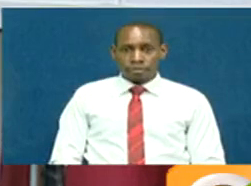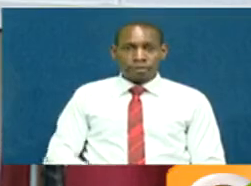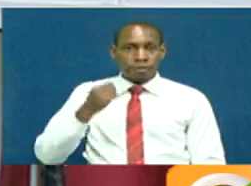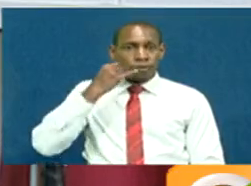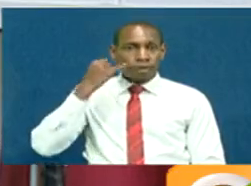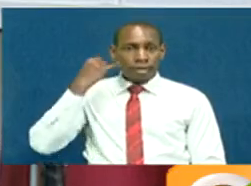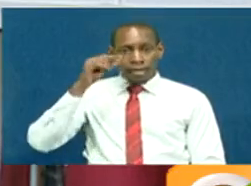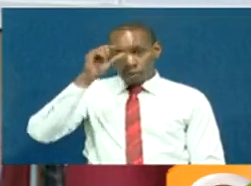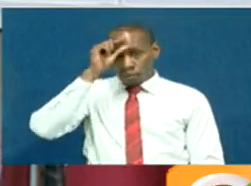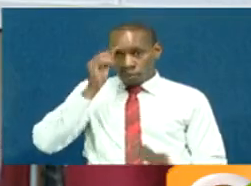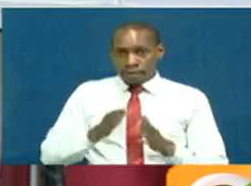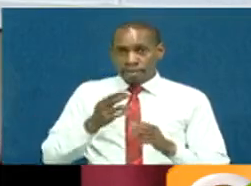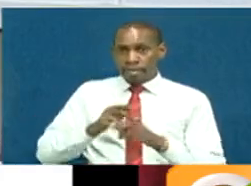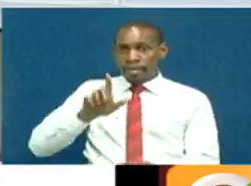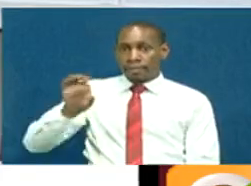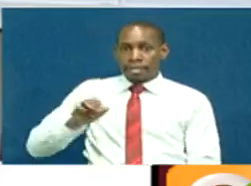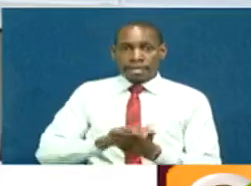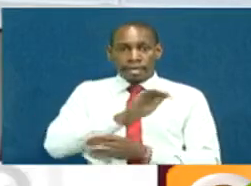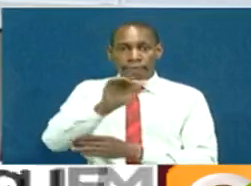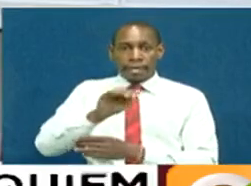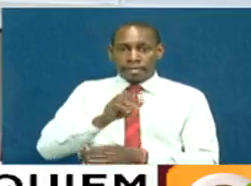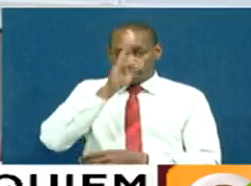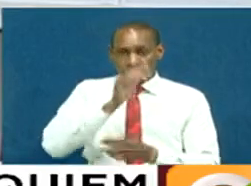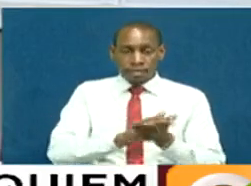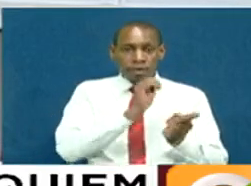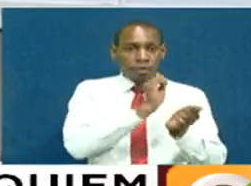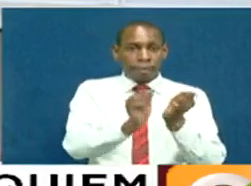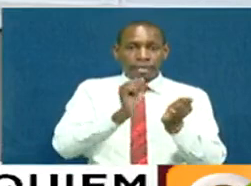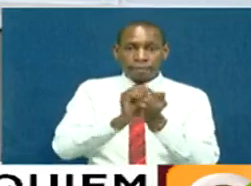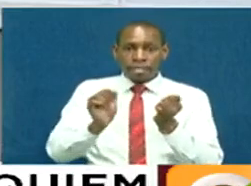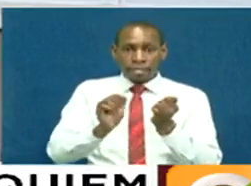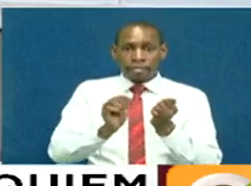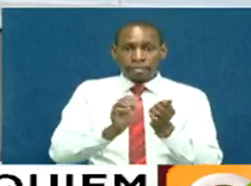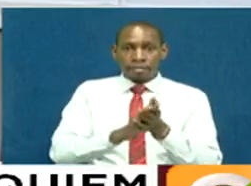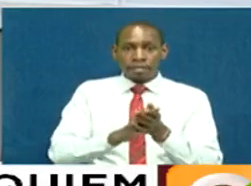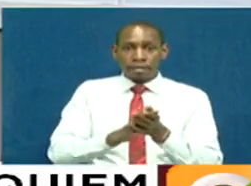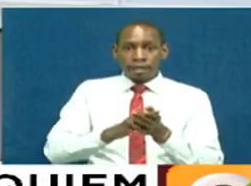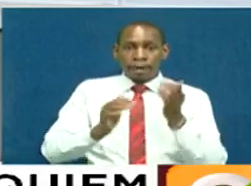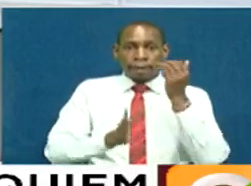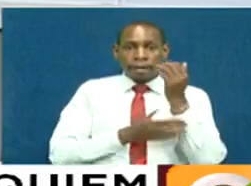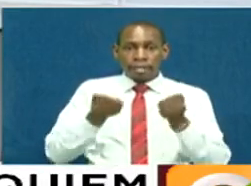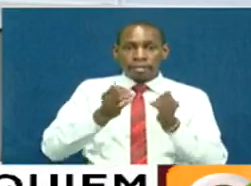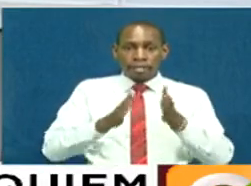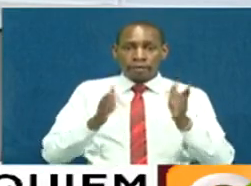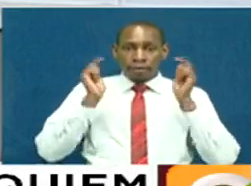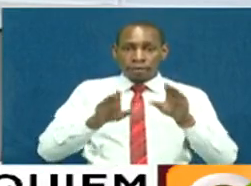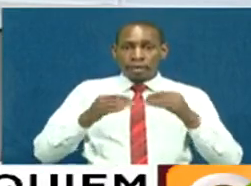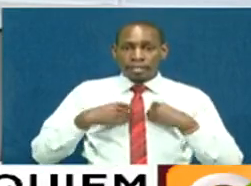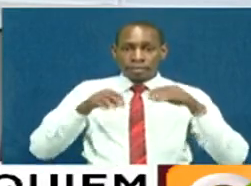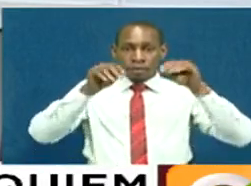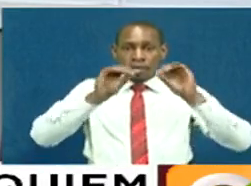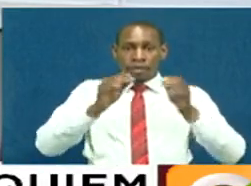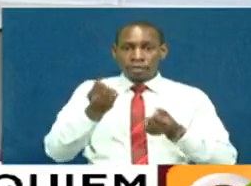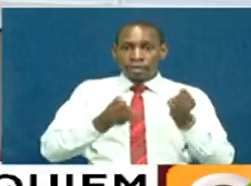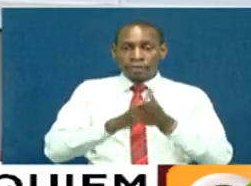Nakuru Governor Lee Kinyanjui has called on authorities to crack the whip on errant truck drivers, allowing unqualified drivers